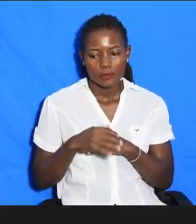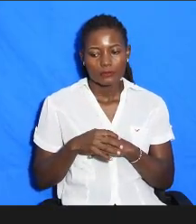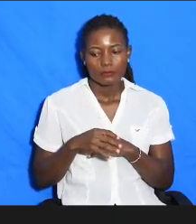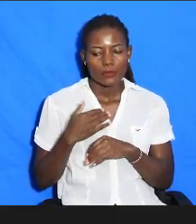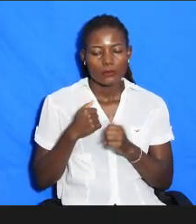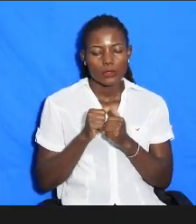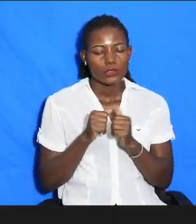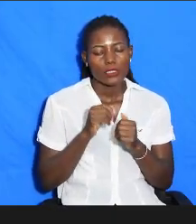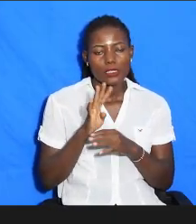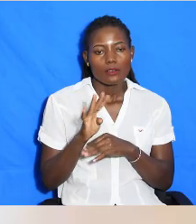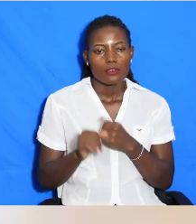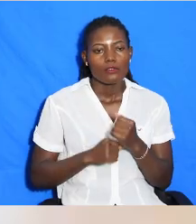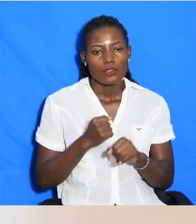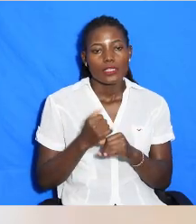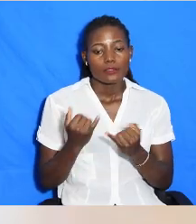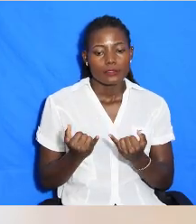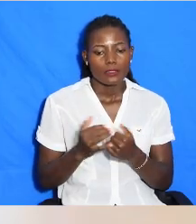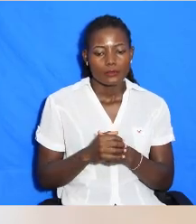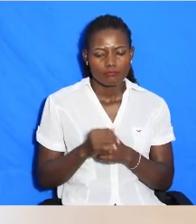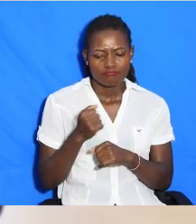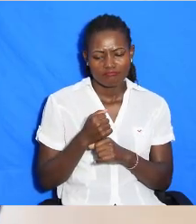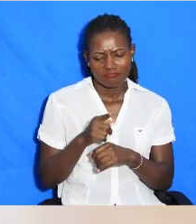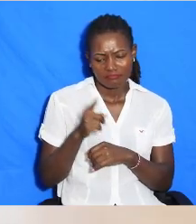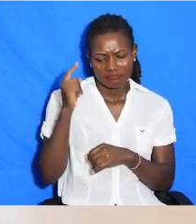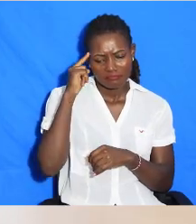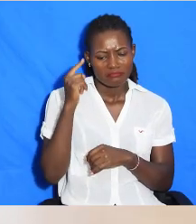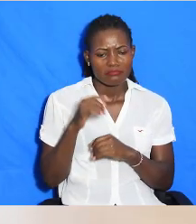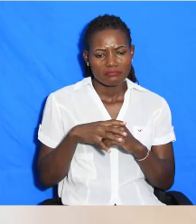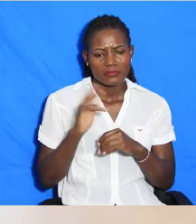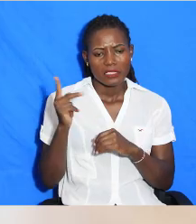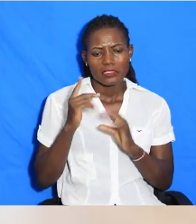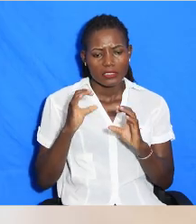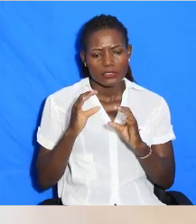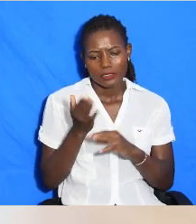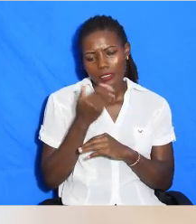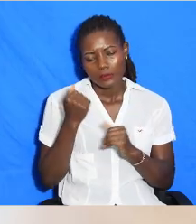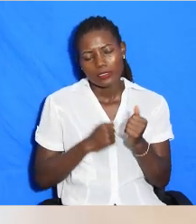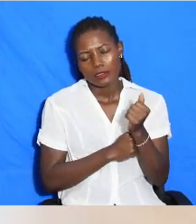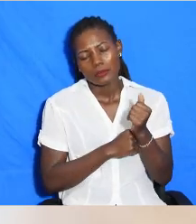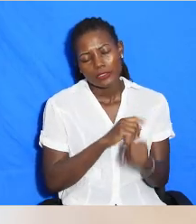4 years. Okay. And do you think Mm. Kenyan coaches are better supported?